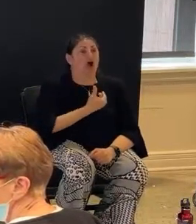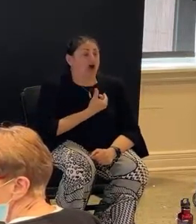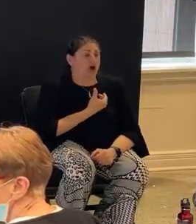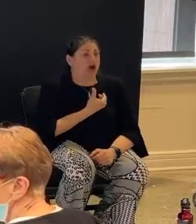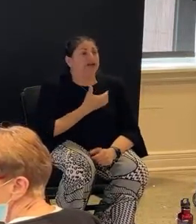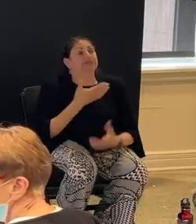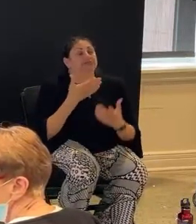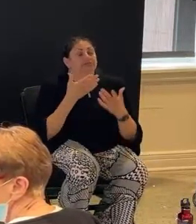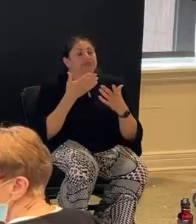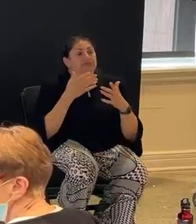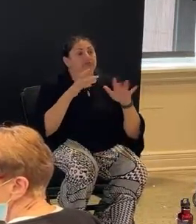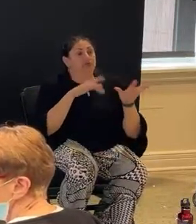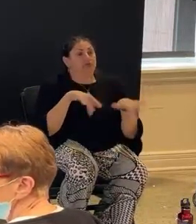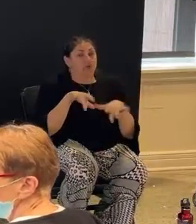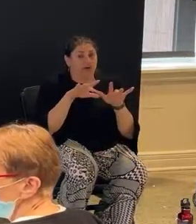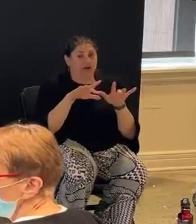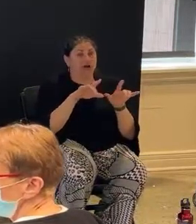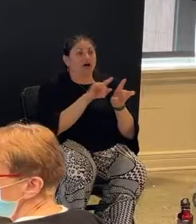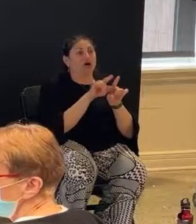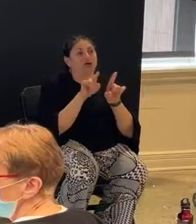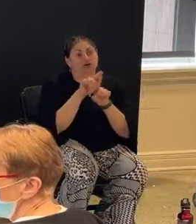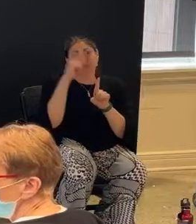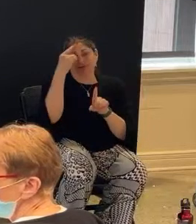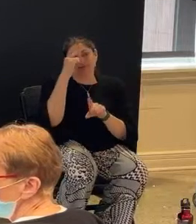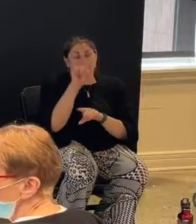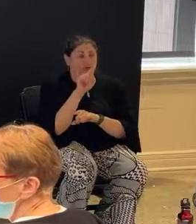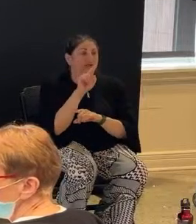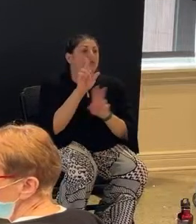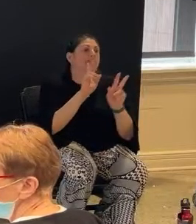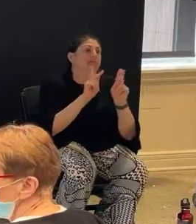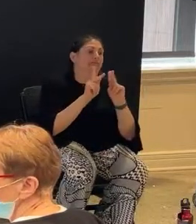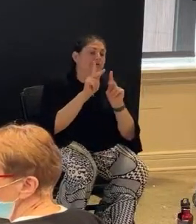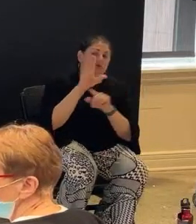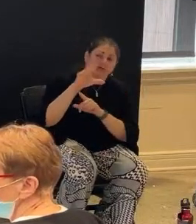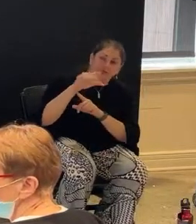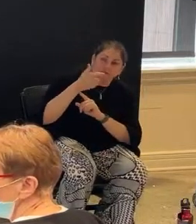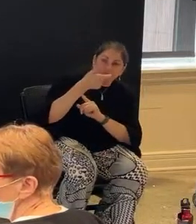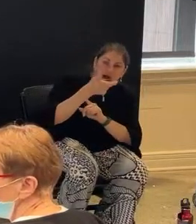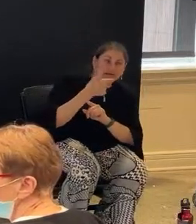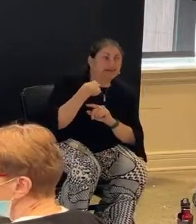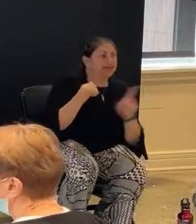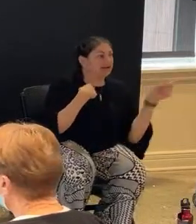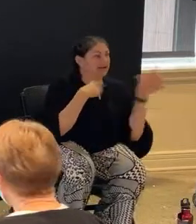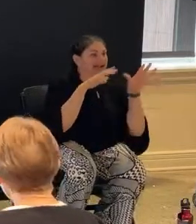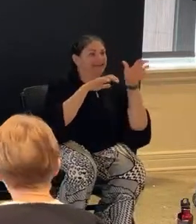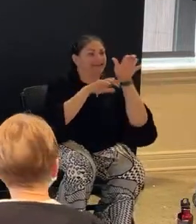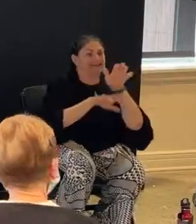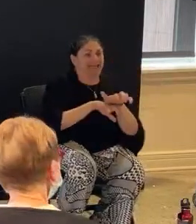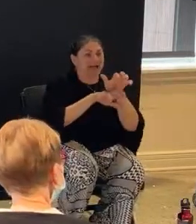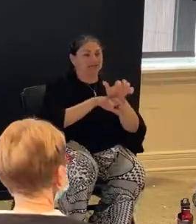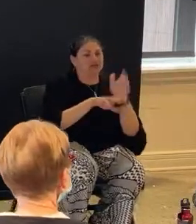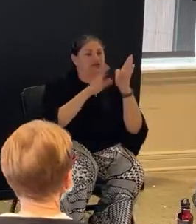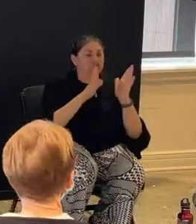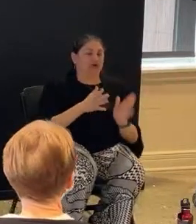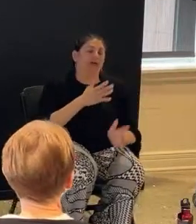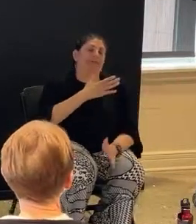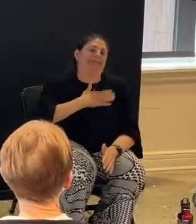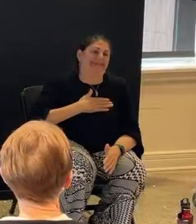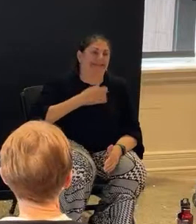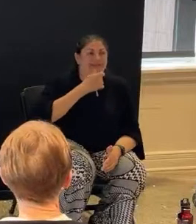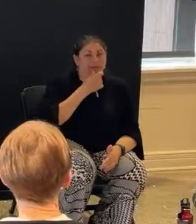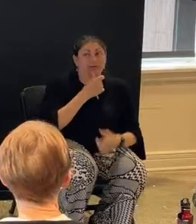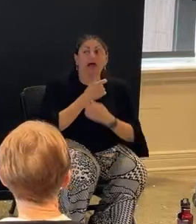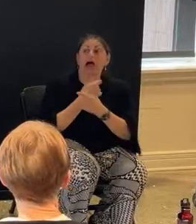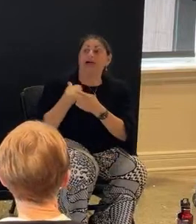it amplified and for our captioner, please use the microphone. Thanks for your patience. So I guess like my question would just be about St. Helens